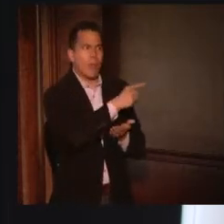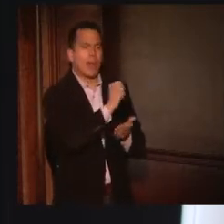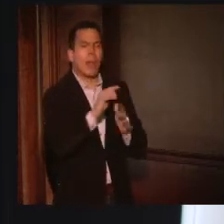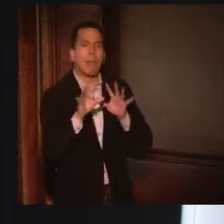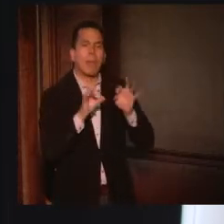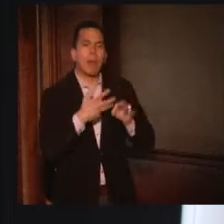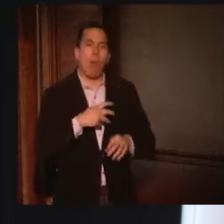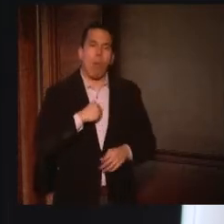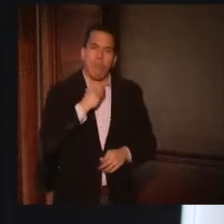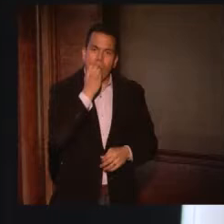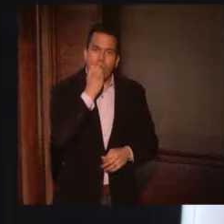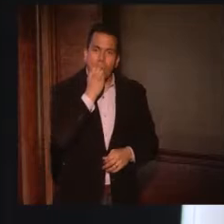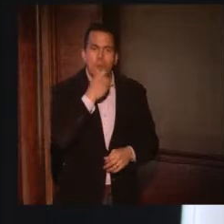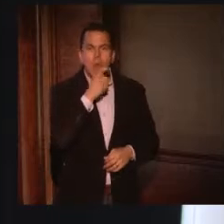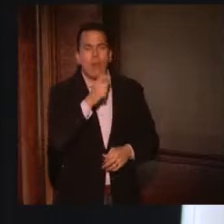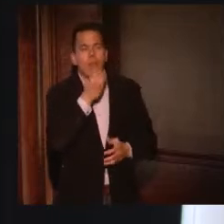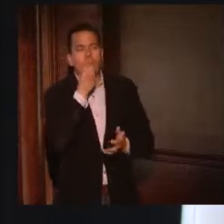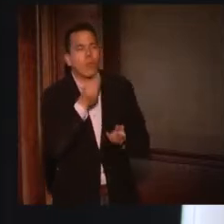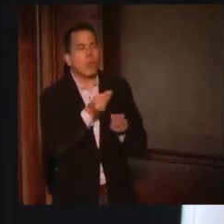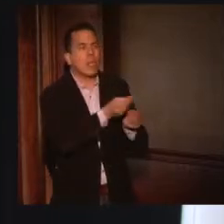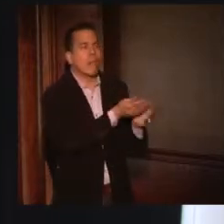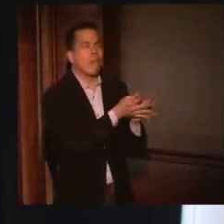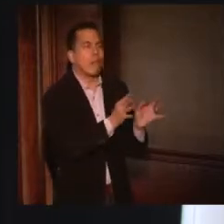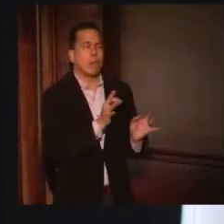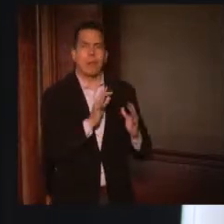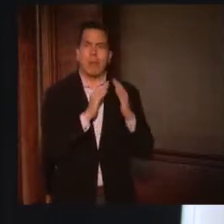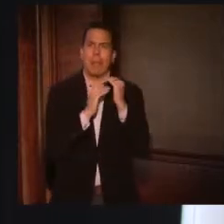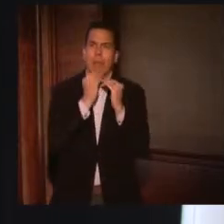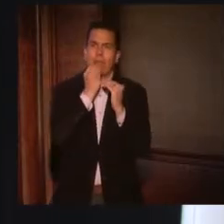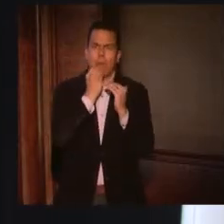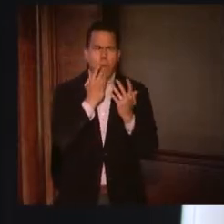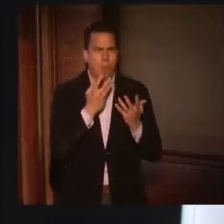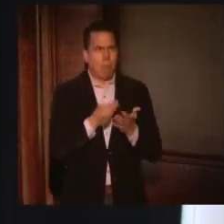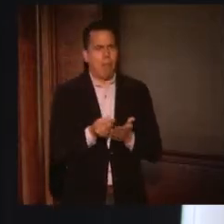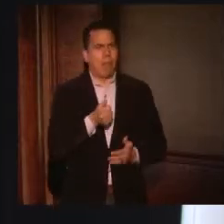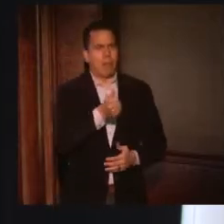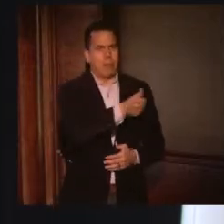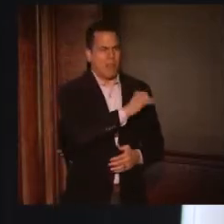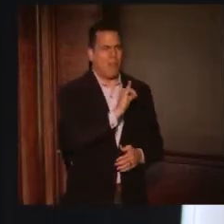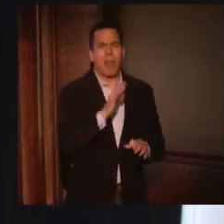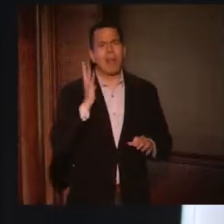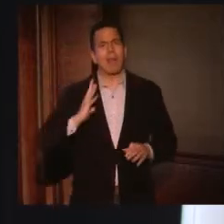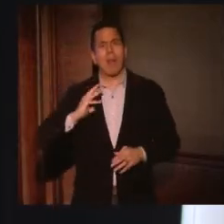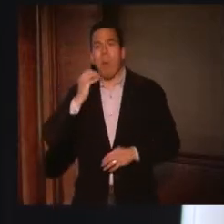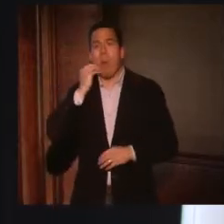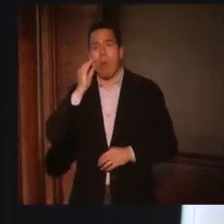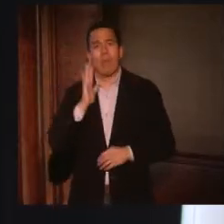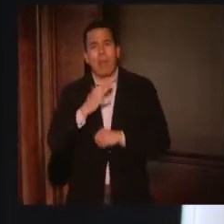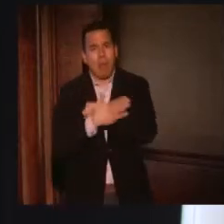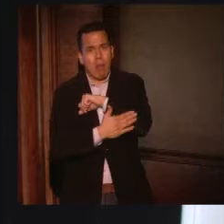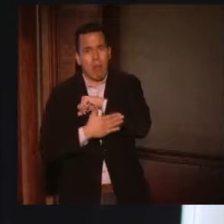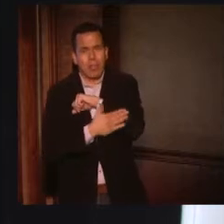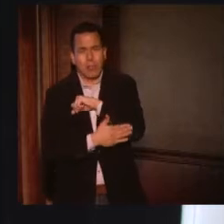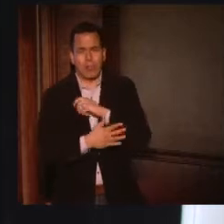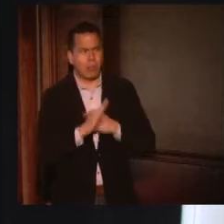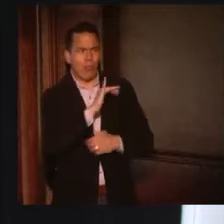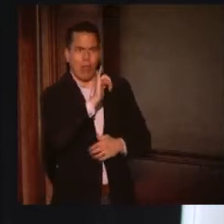being handed out food, they're going shopping like they used to do in their markets back in their country. Their identity is